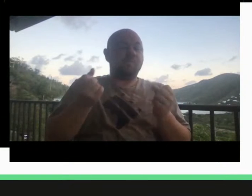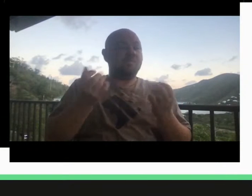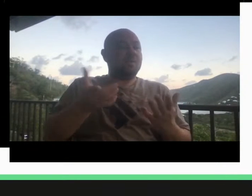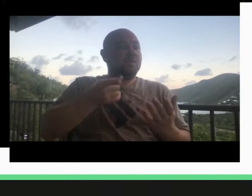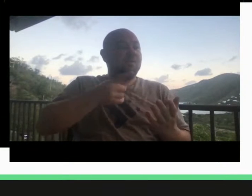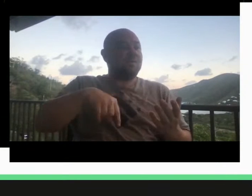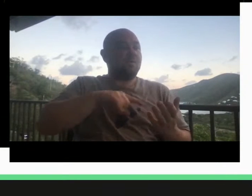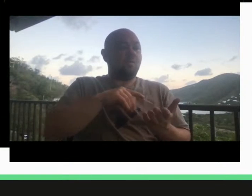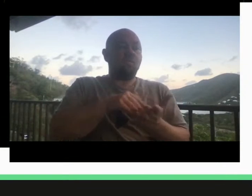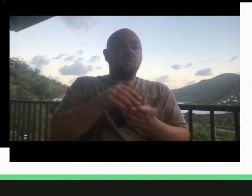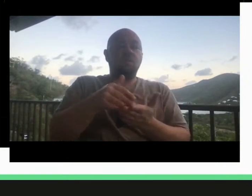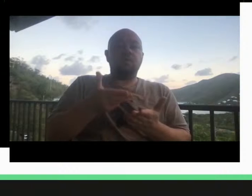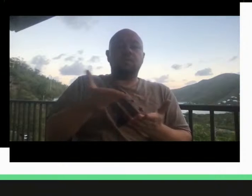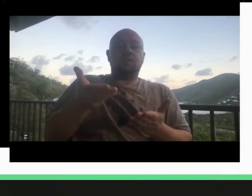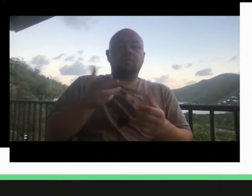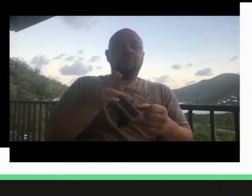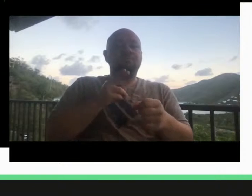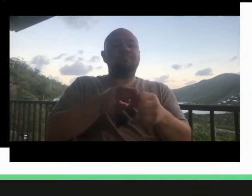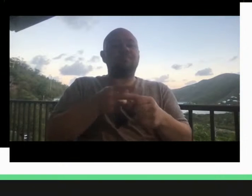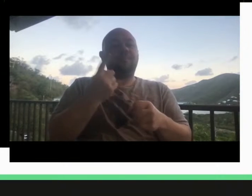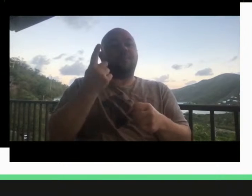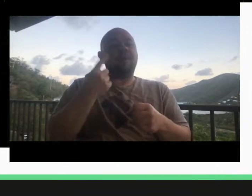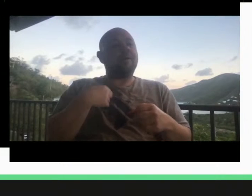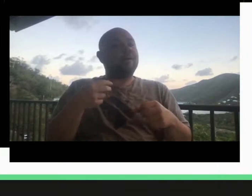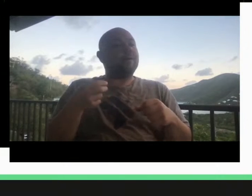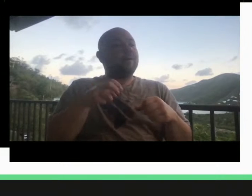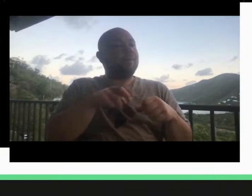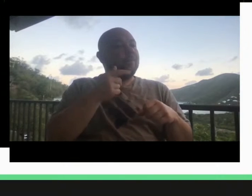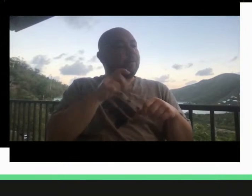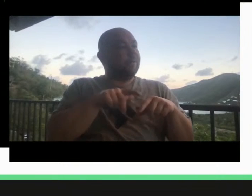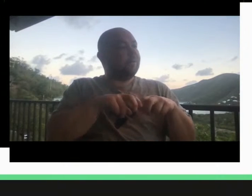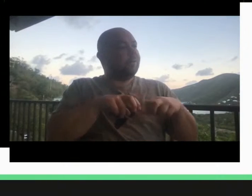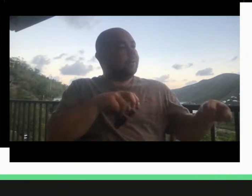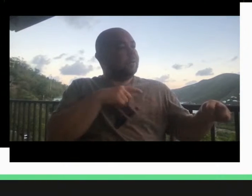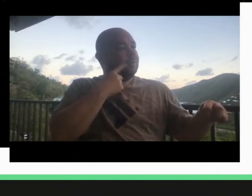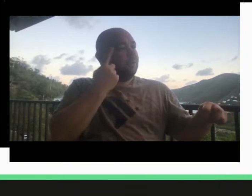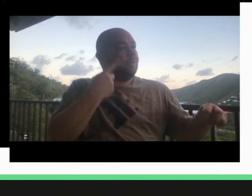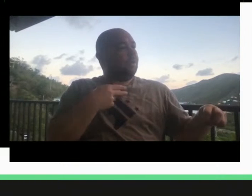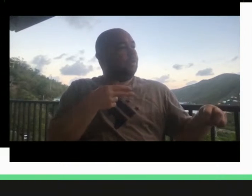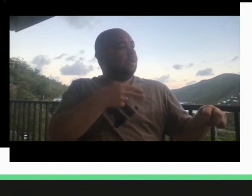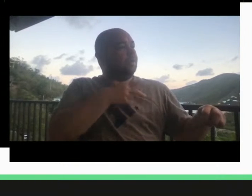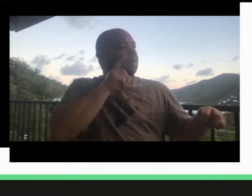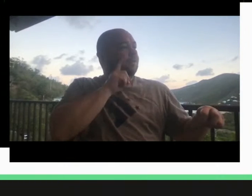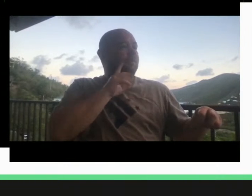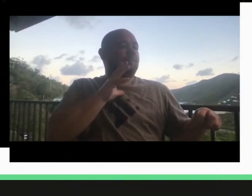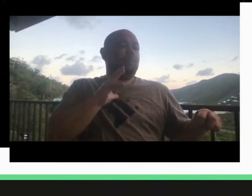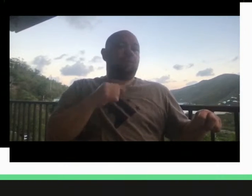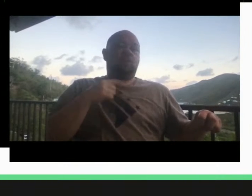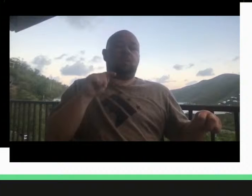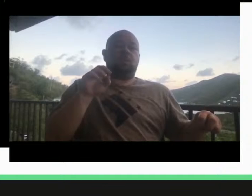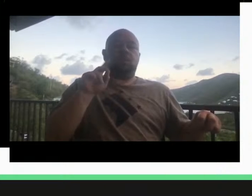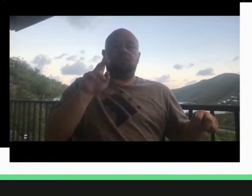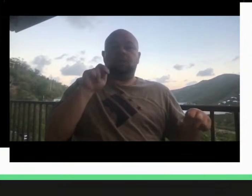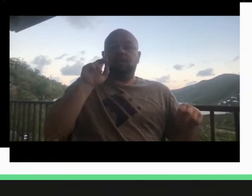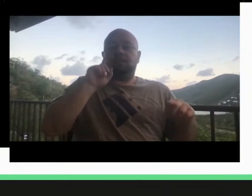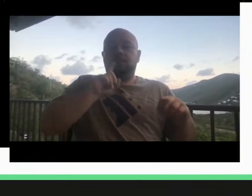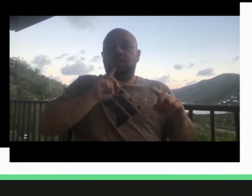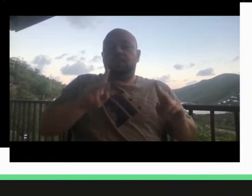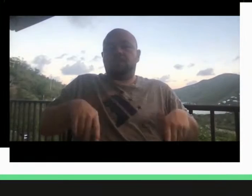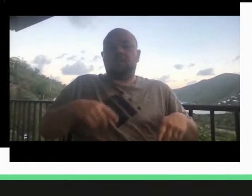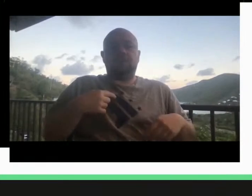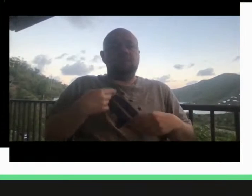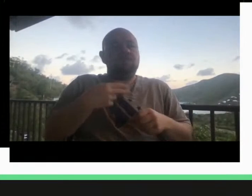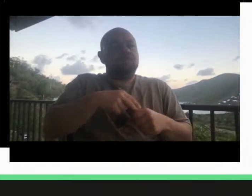exploited. Oftentimes, we are invited to the table as a panelist and in the token